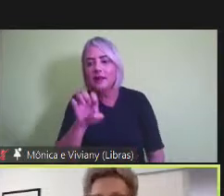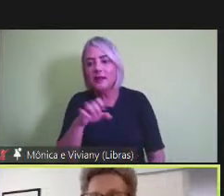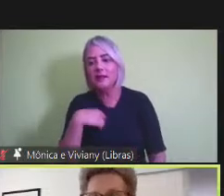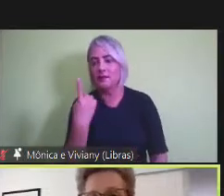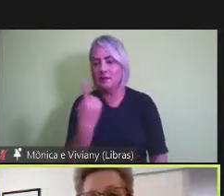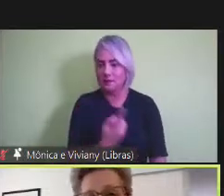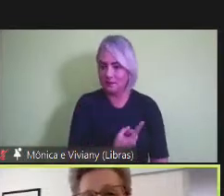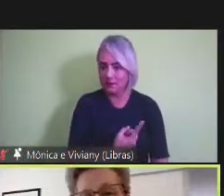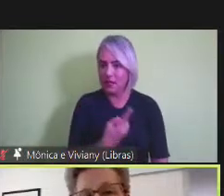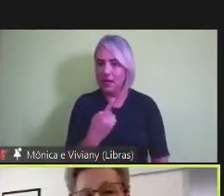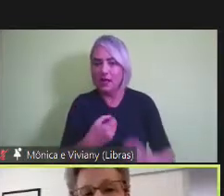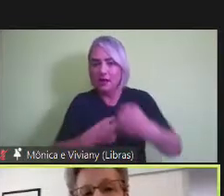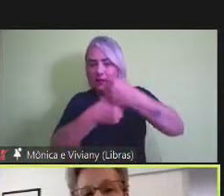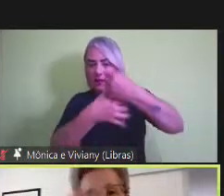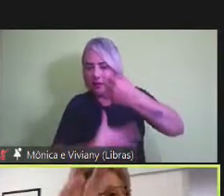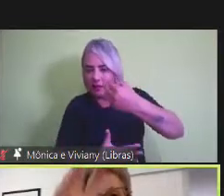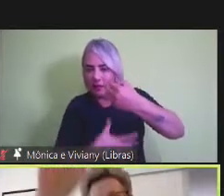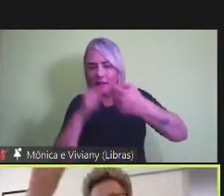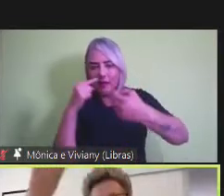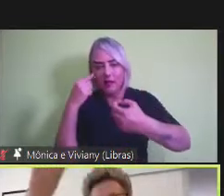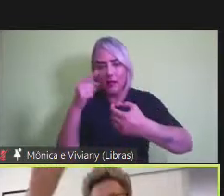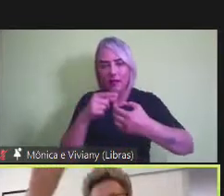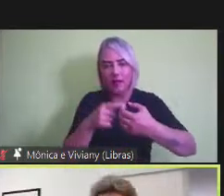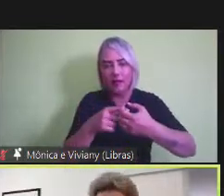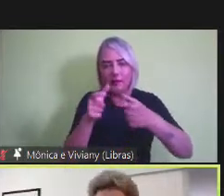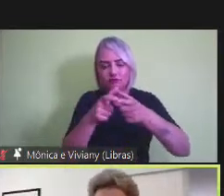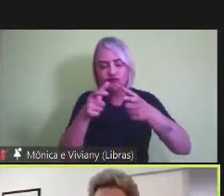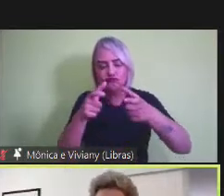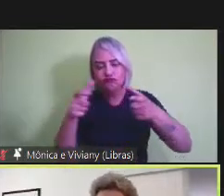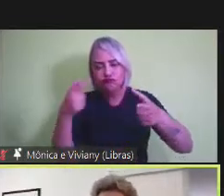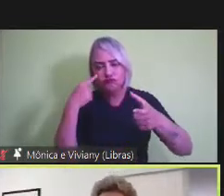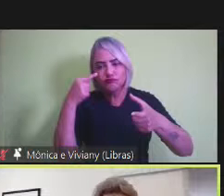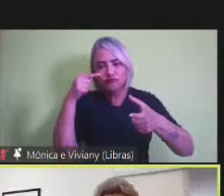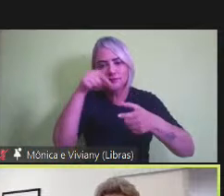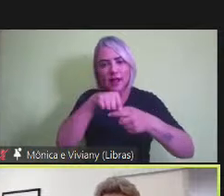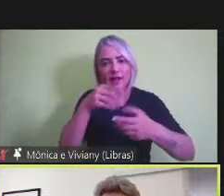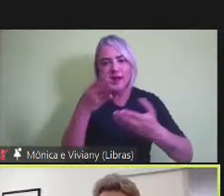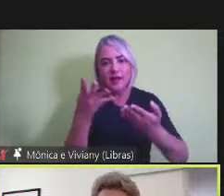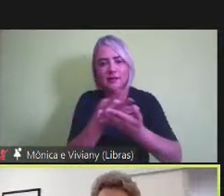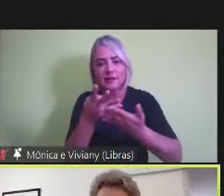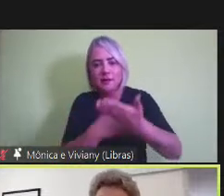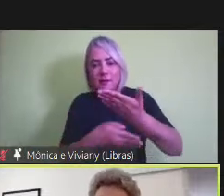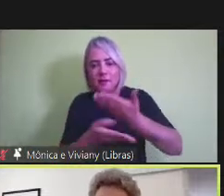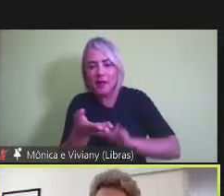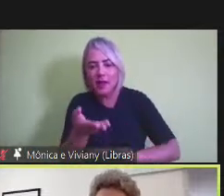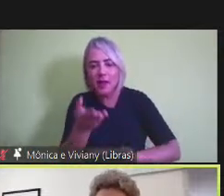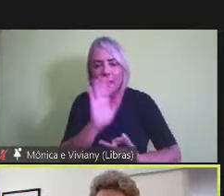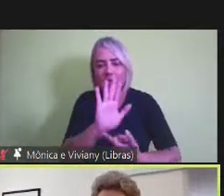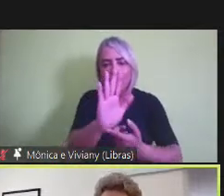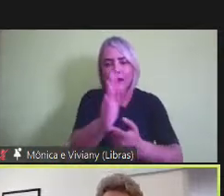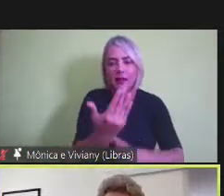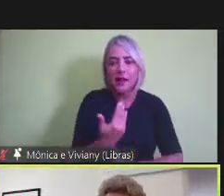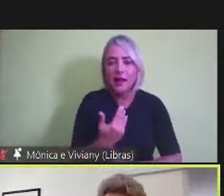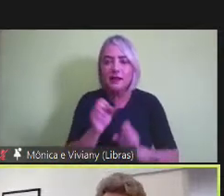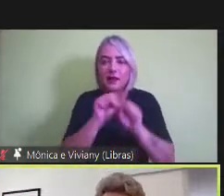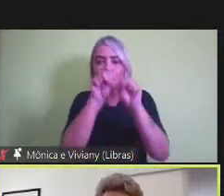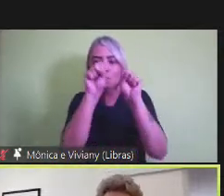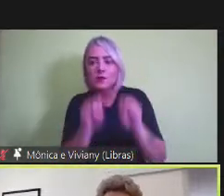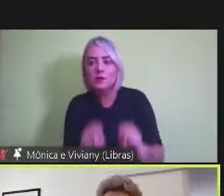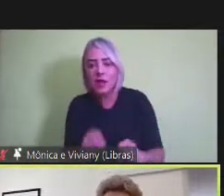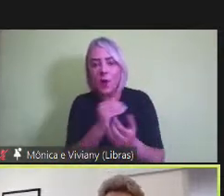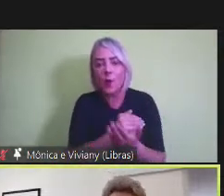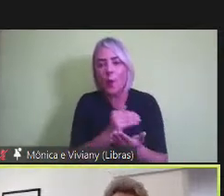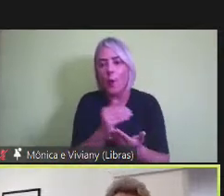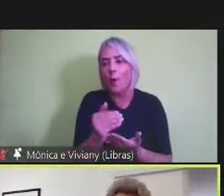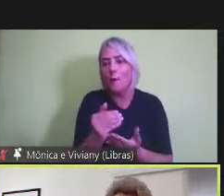network. This is a diagram. It reaches there in this network work. The collaboration is in